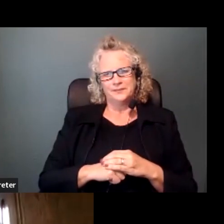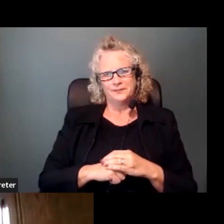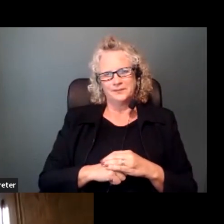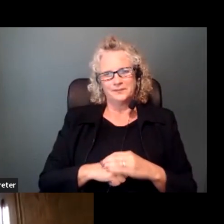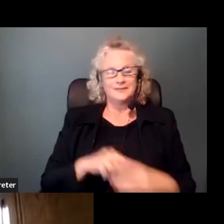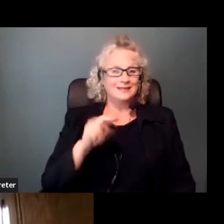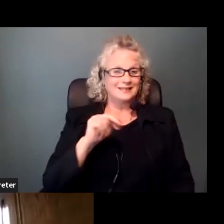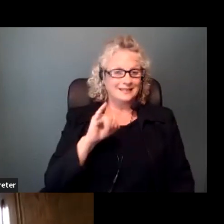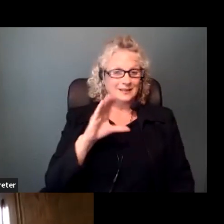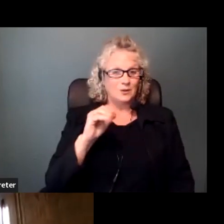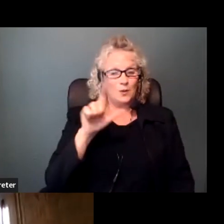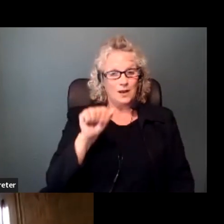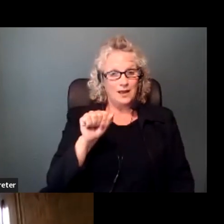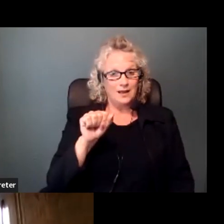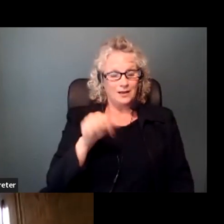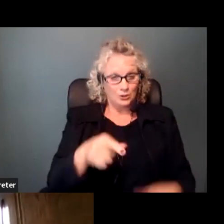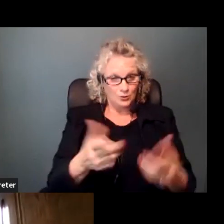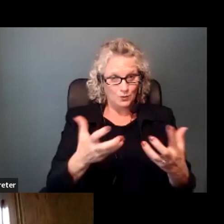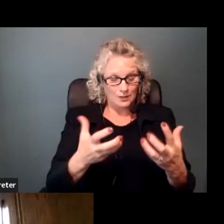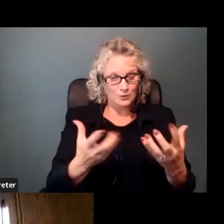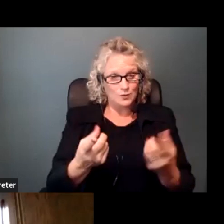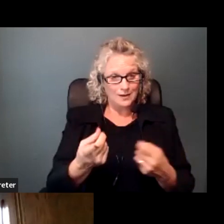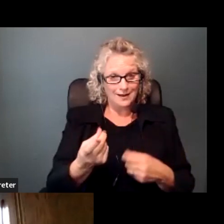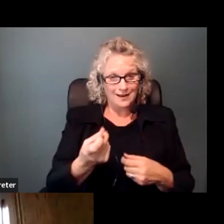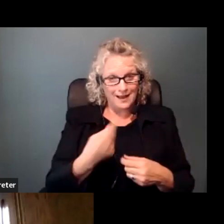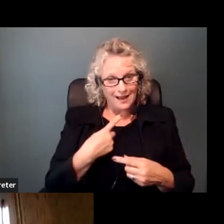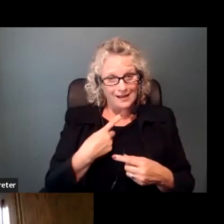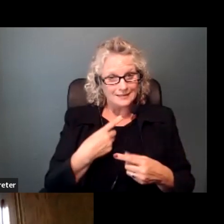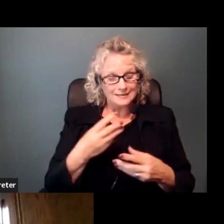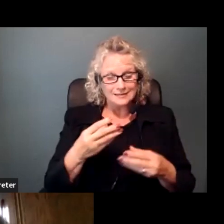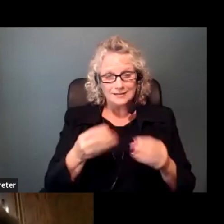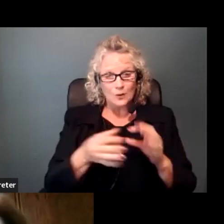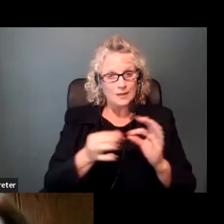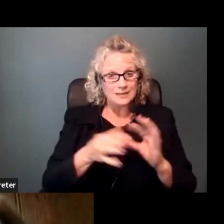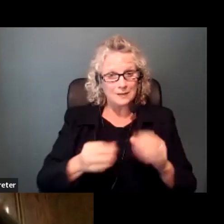Nicola, did you have anything that you wanted to ask or contribute?